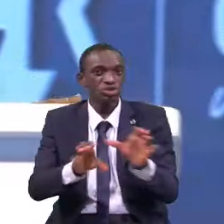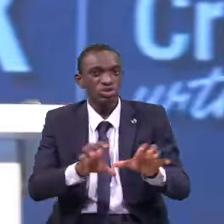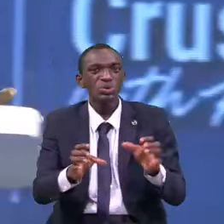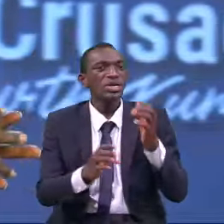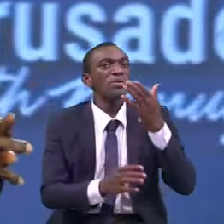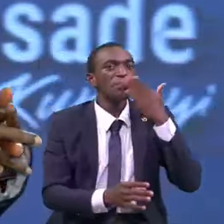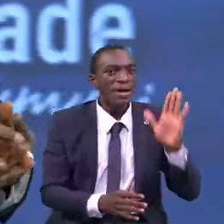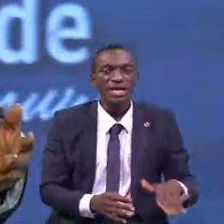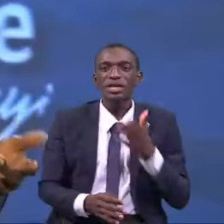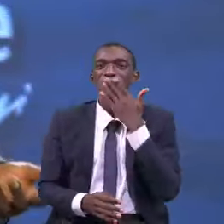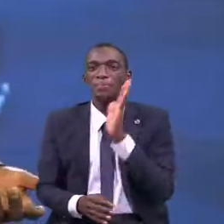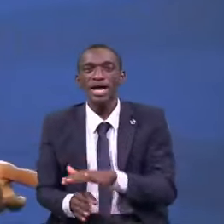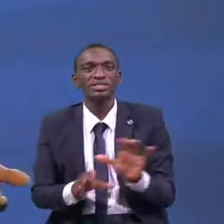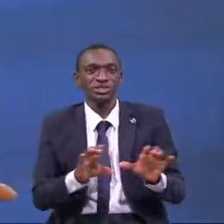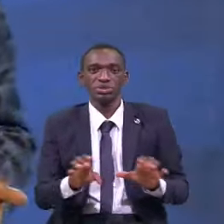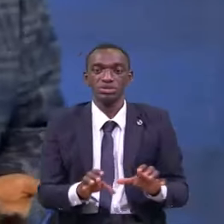to point it out,